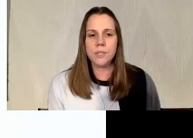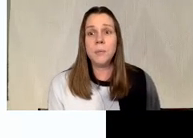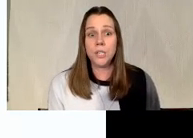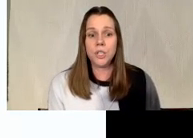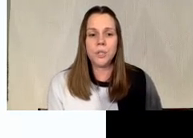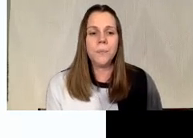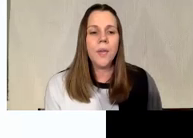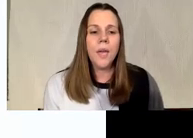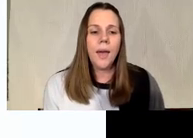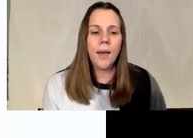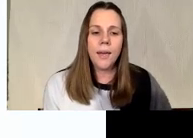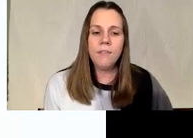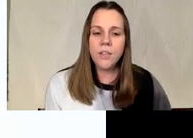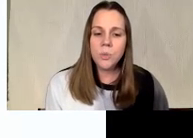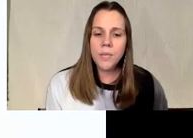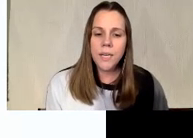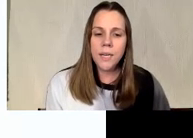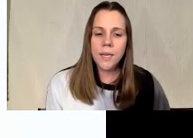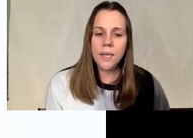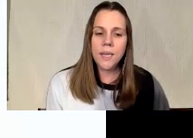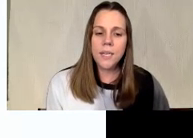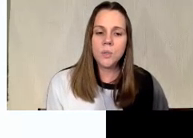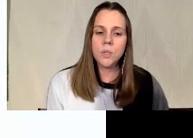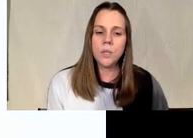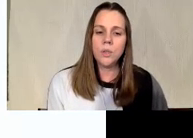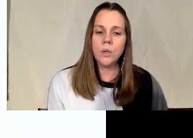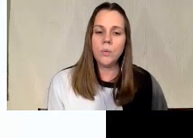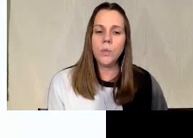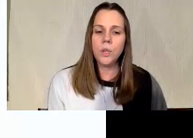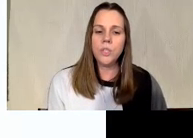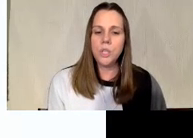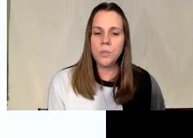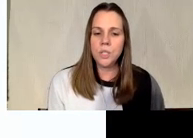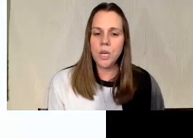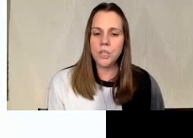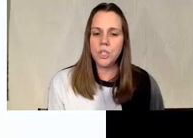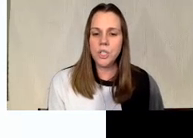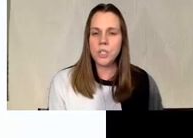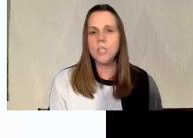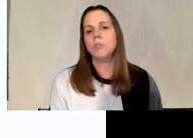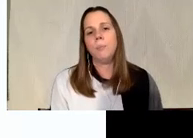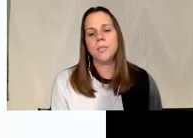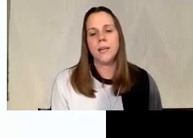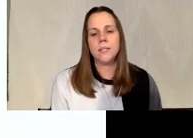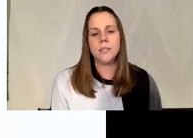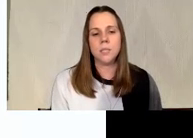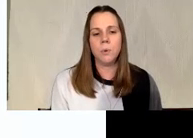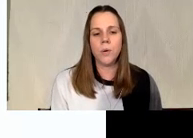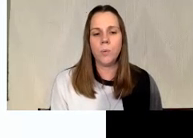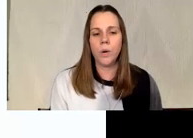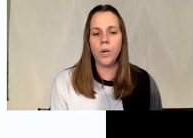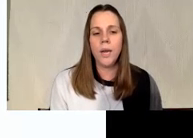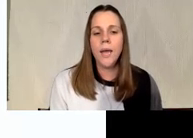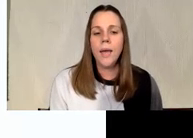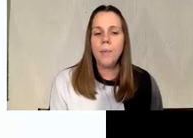for speech. Eventually, kids will learn to use the gestures to represent the